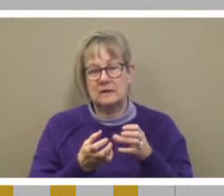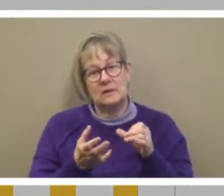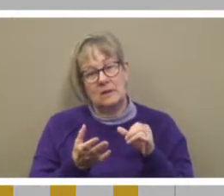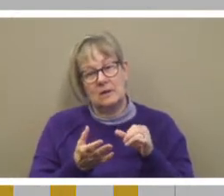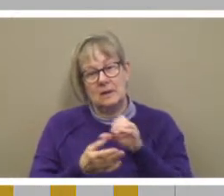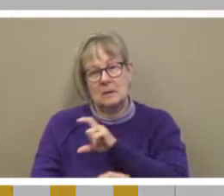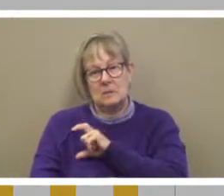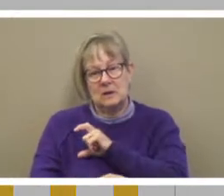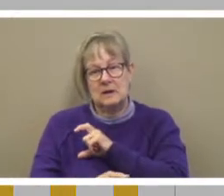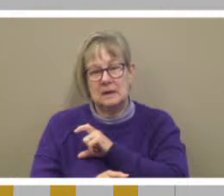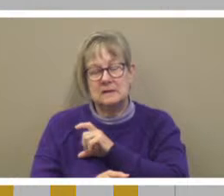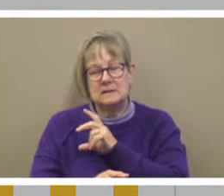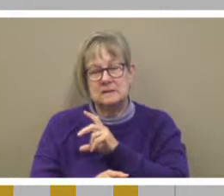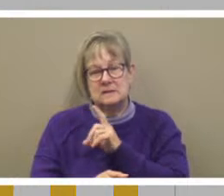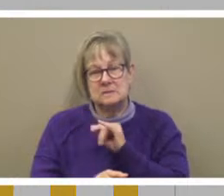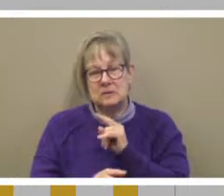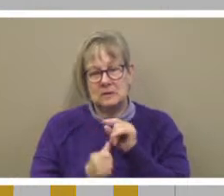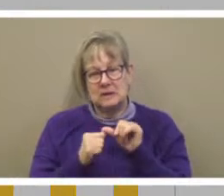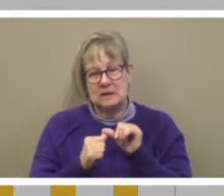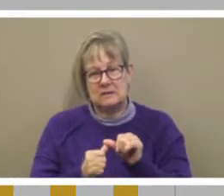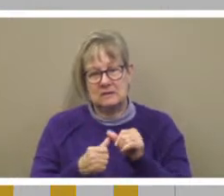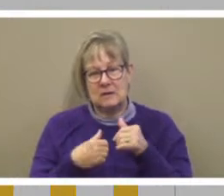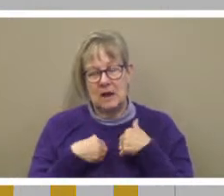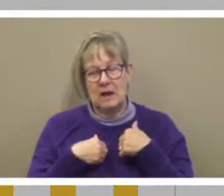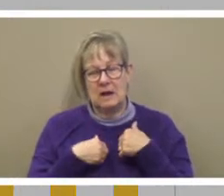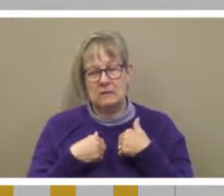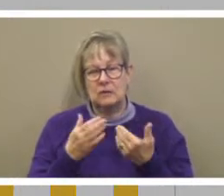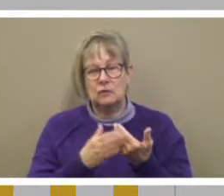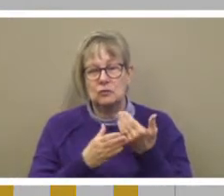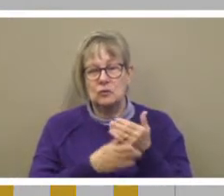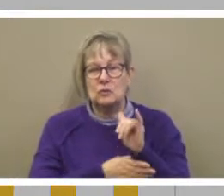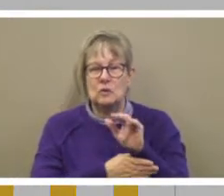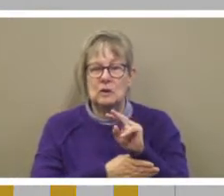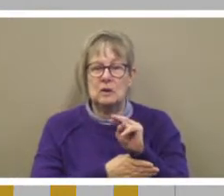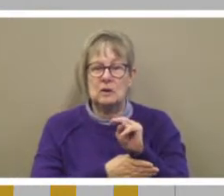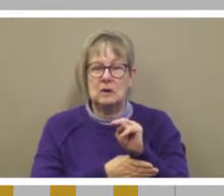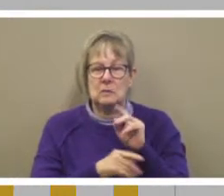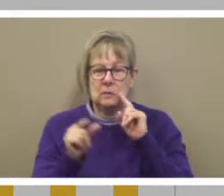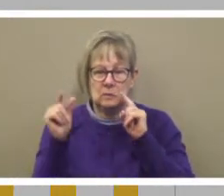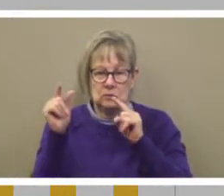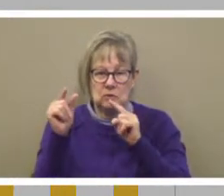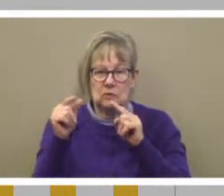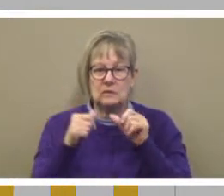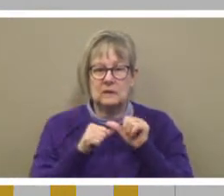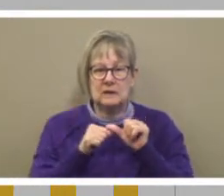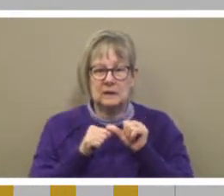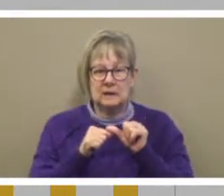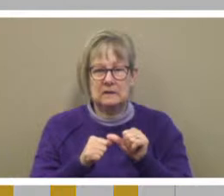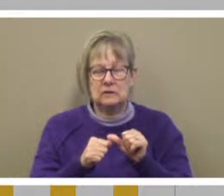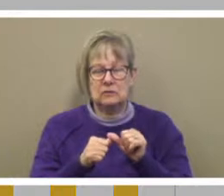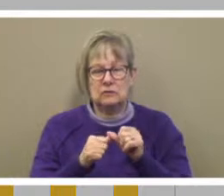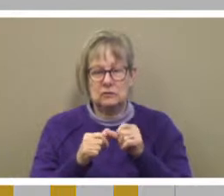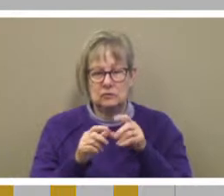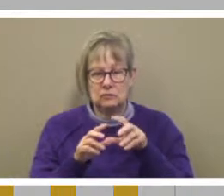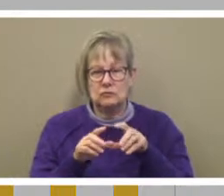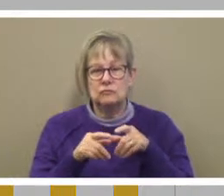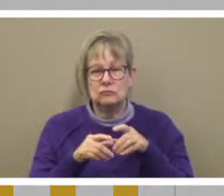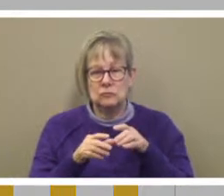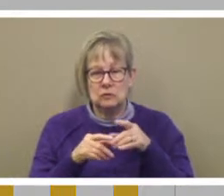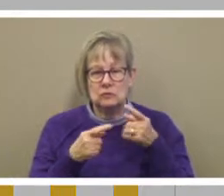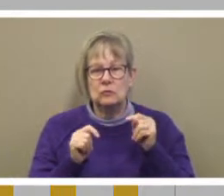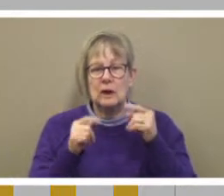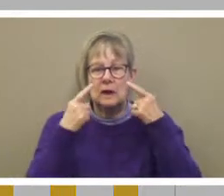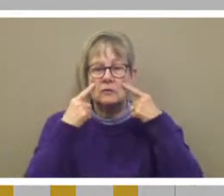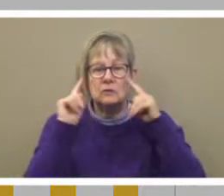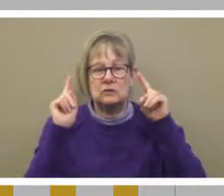police department continues to have new initiatives. They continue to tackle it. And we are seeing a slight reduction in,